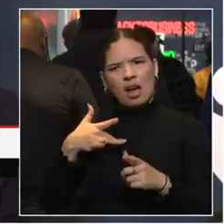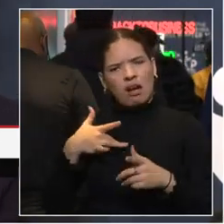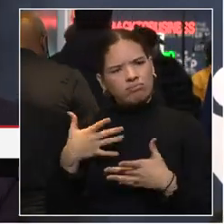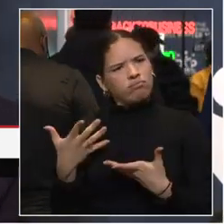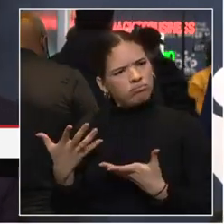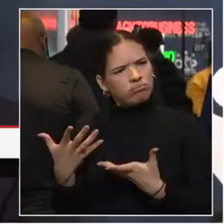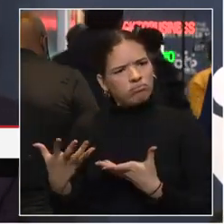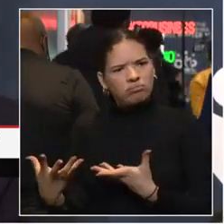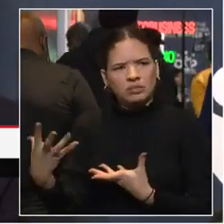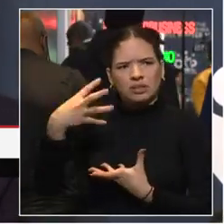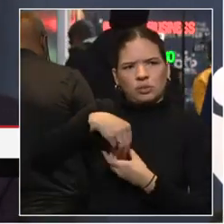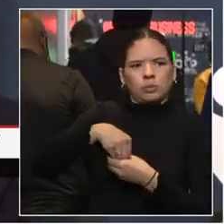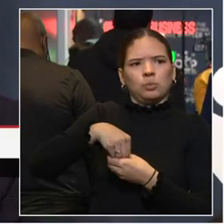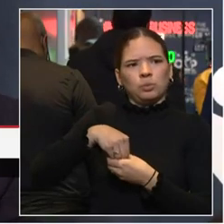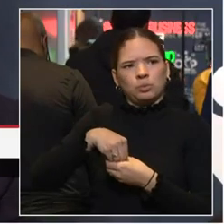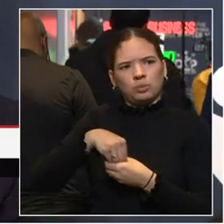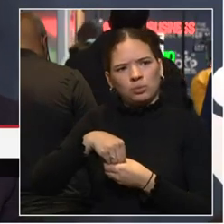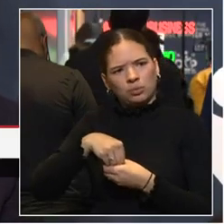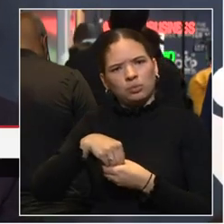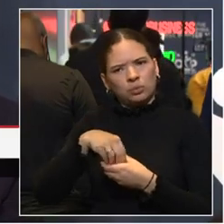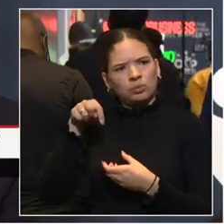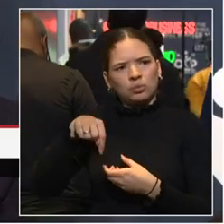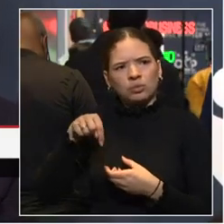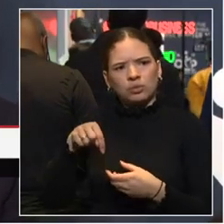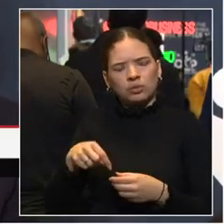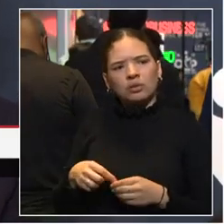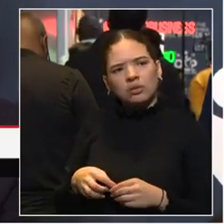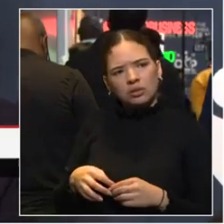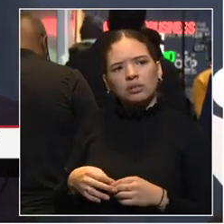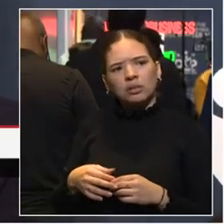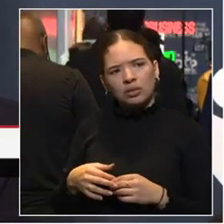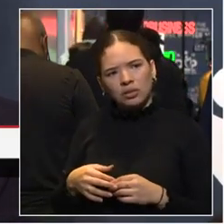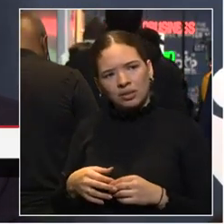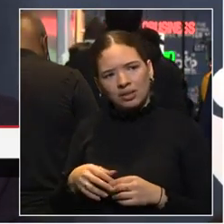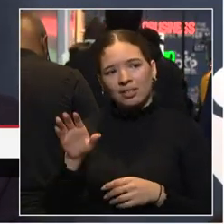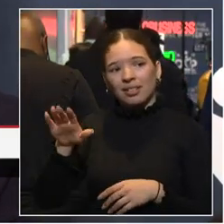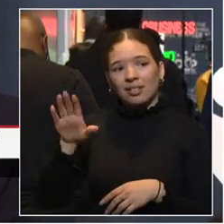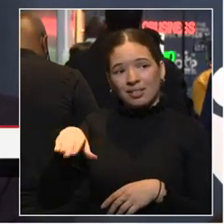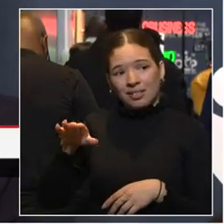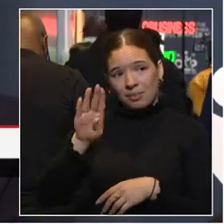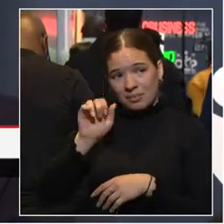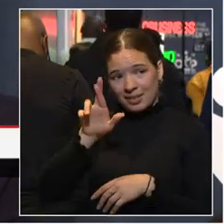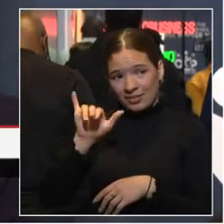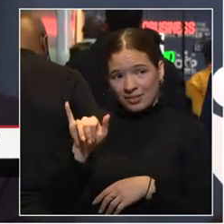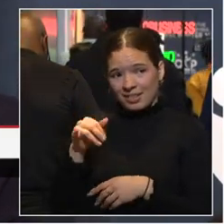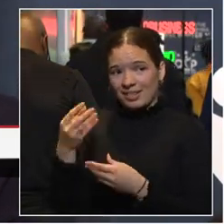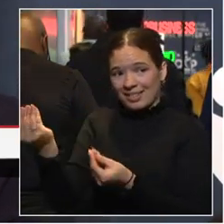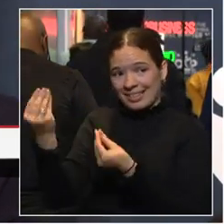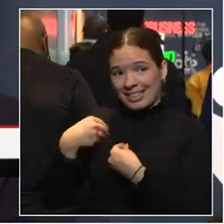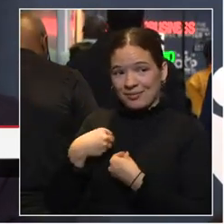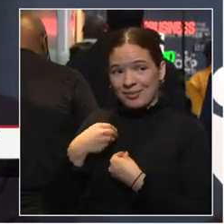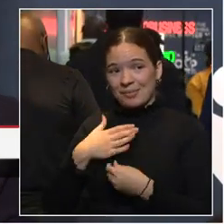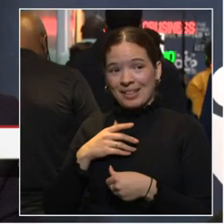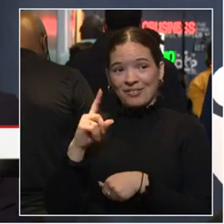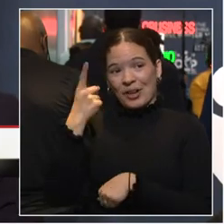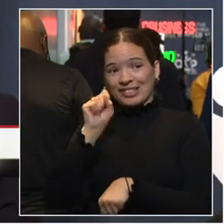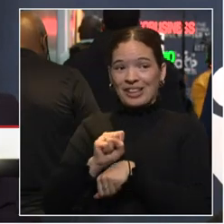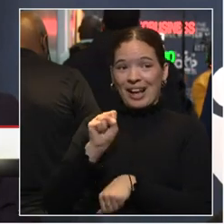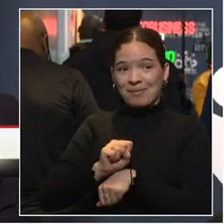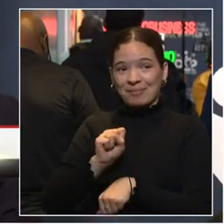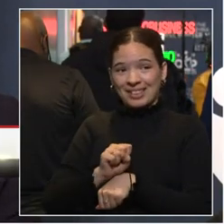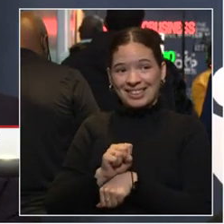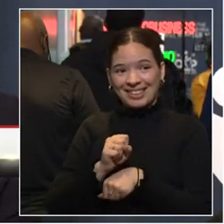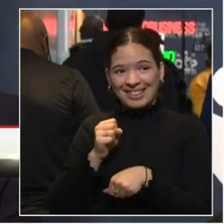my first job. Marion Barry gave me my first job. If I had $1 for every time I heard that, and it's true, because the